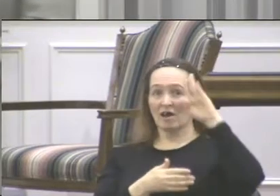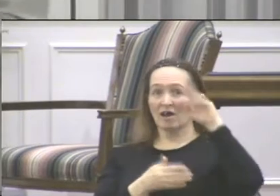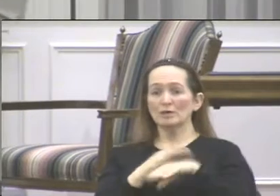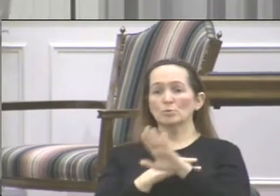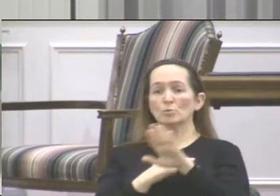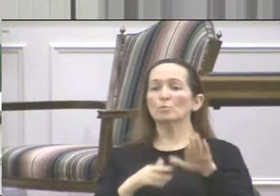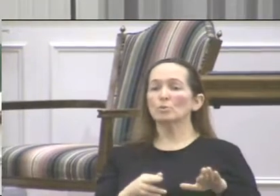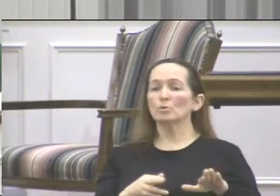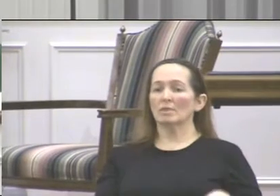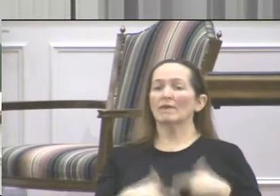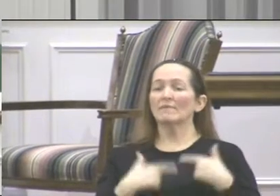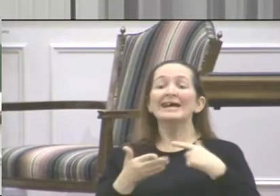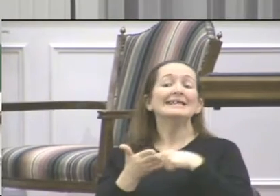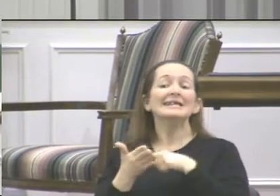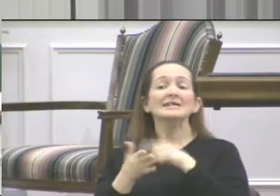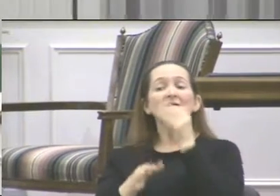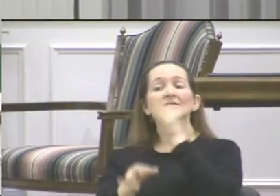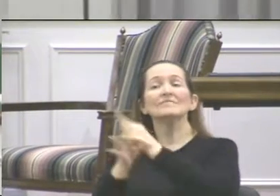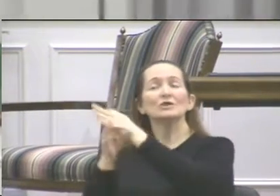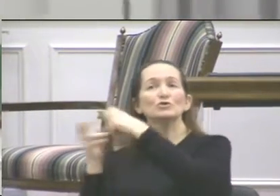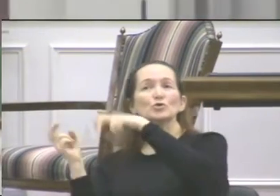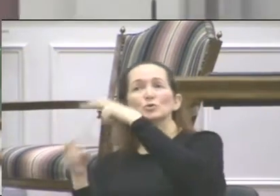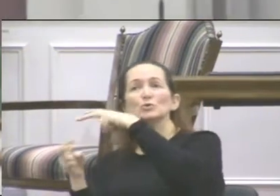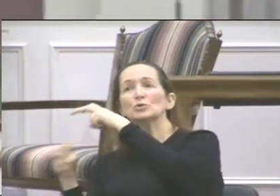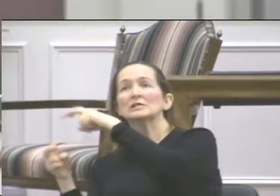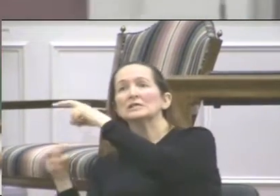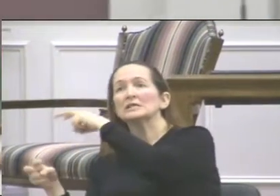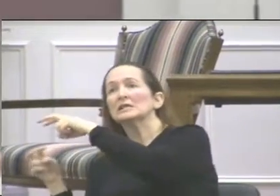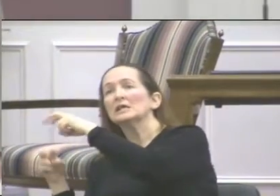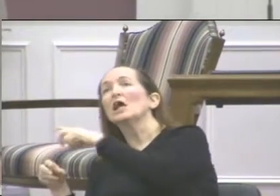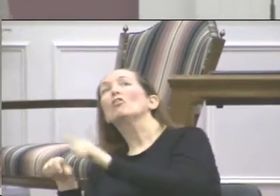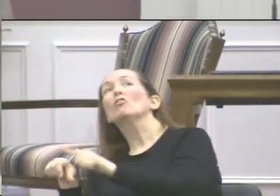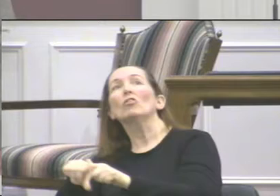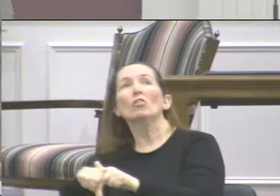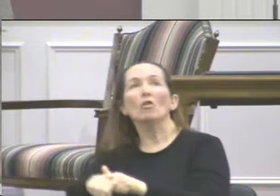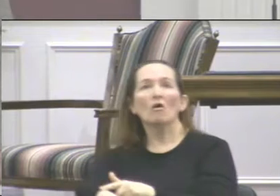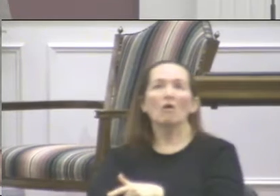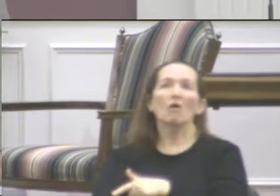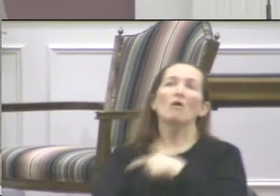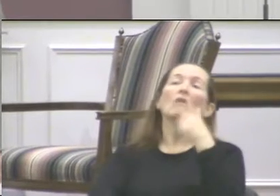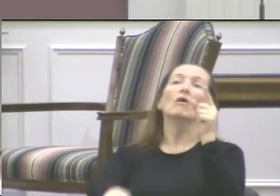Understand this faith journey, it's a marathon. It's not a sprint.